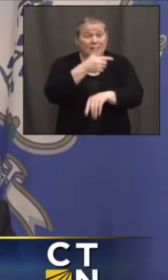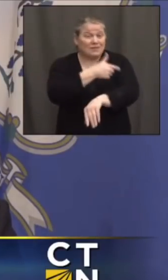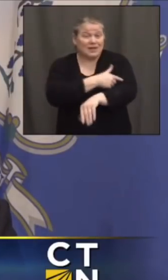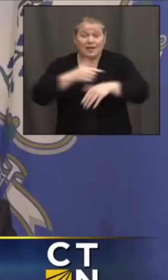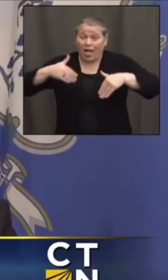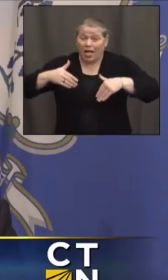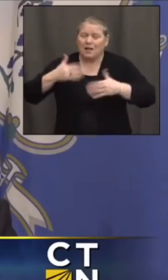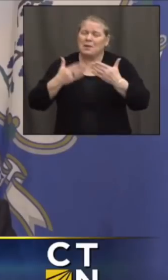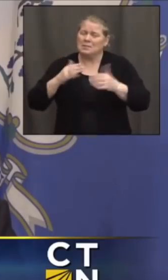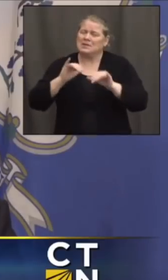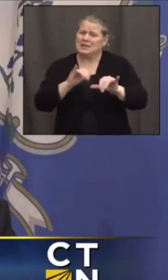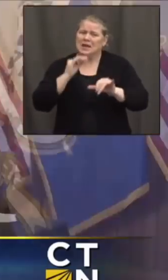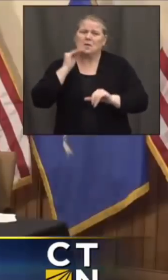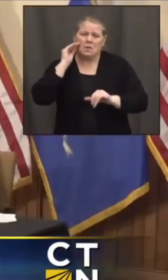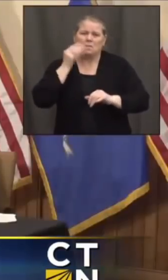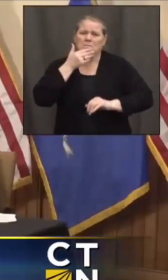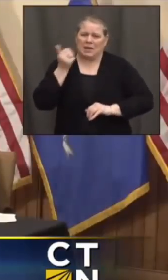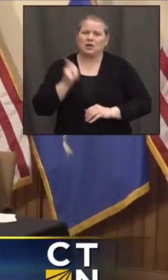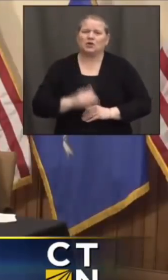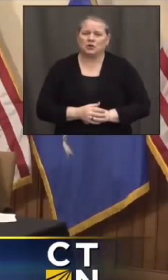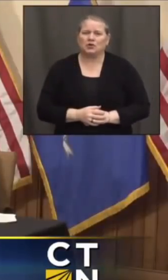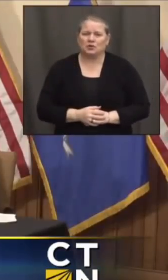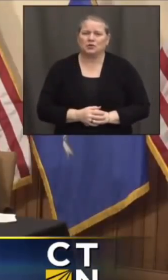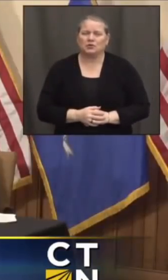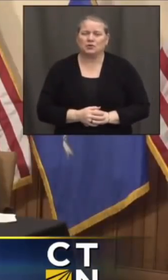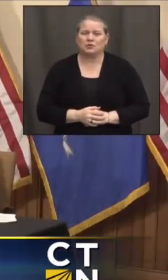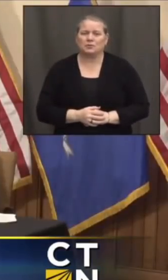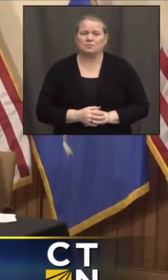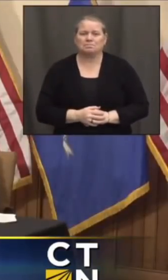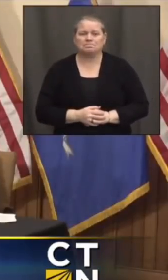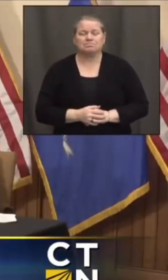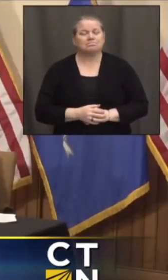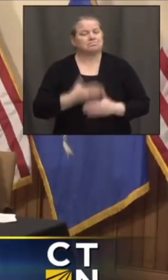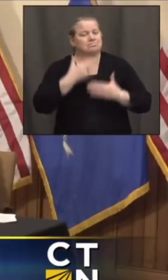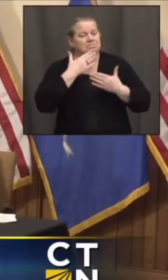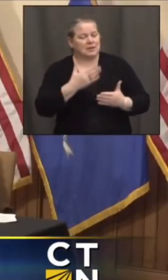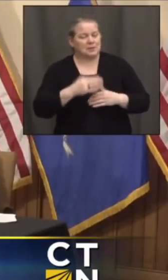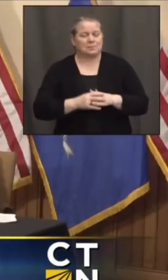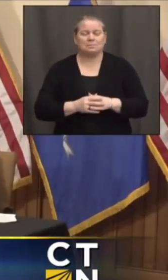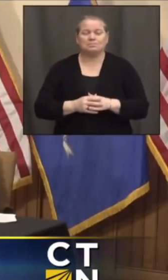age. Okay, thank you very much. Thanks, Paul.